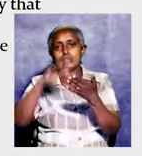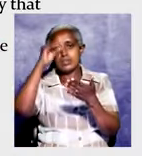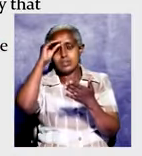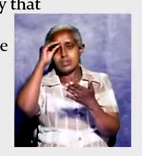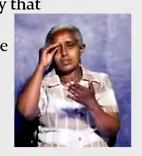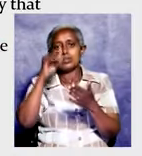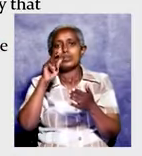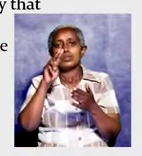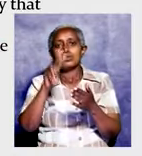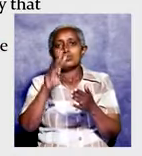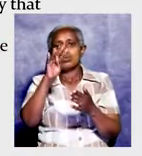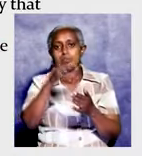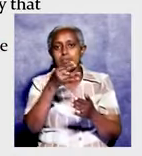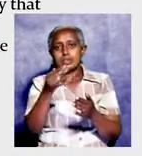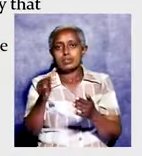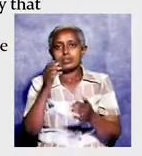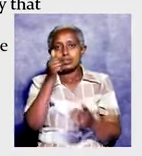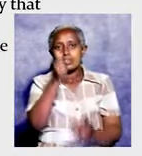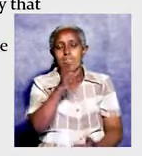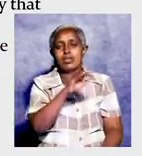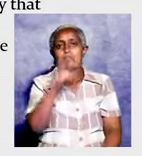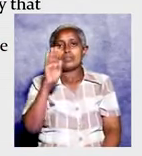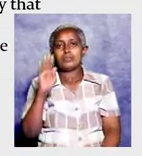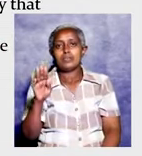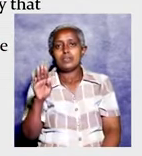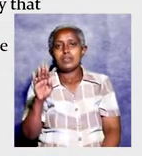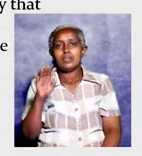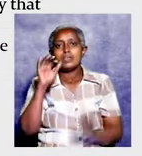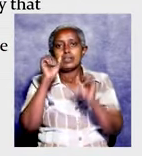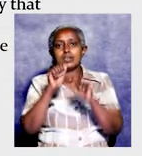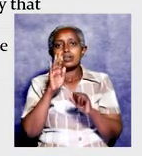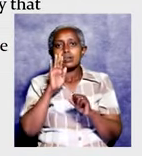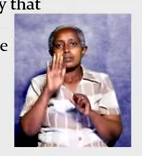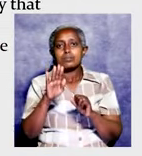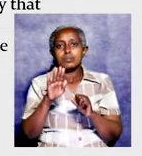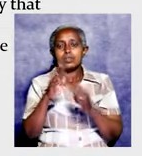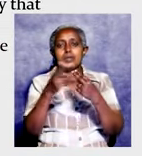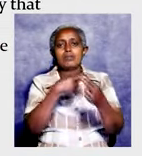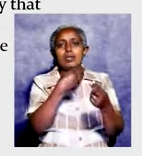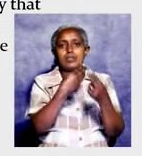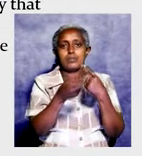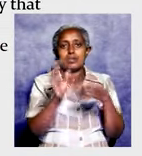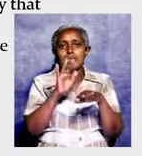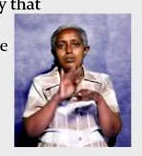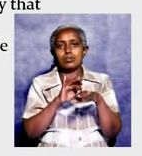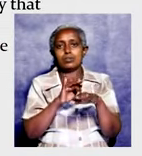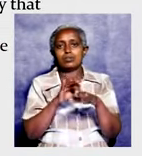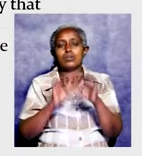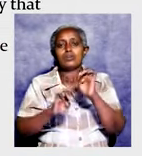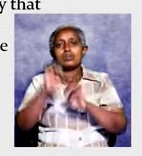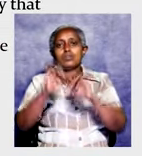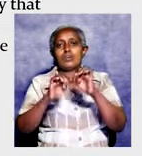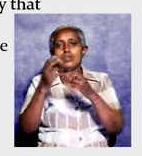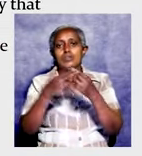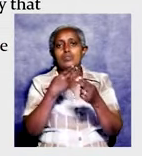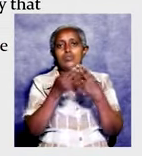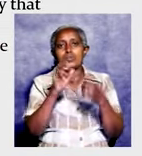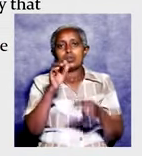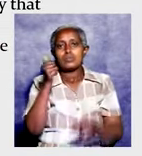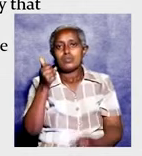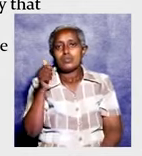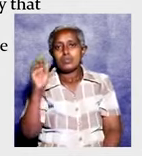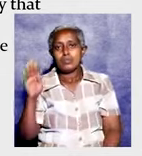Two matrices A and B can be multiplied, or we evaluate the product